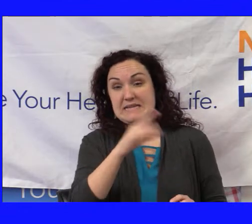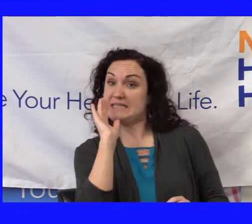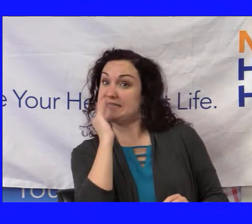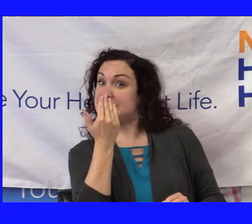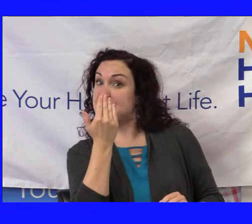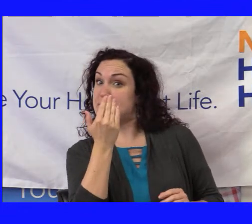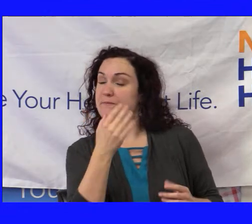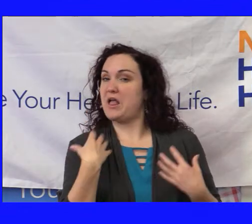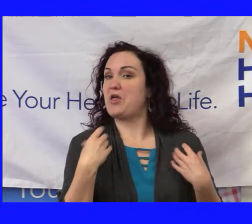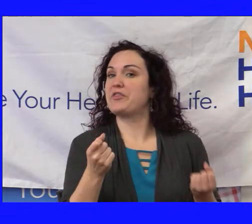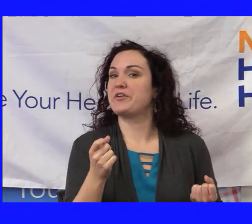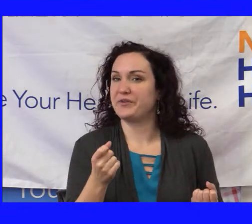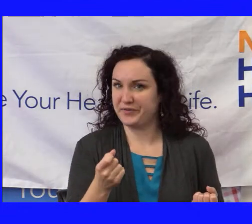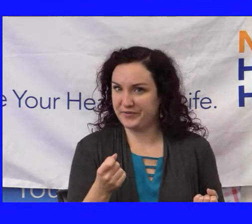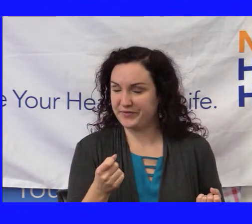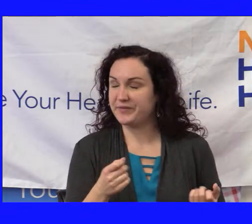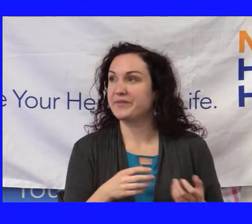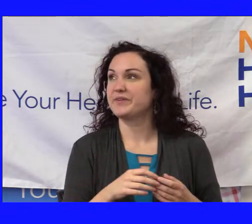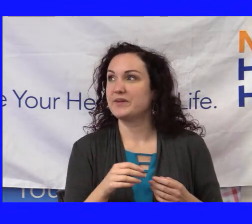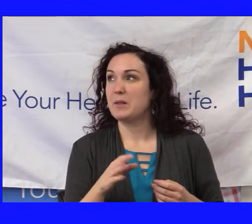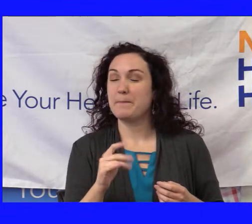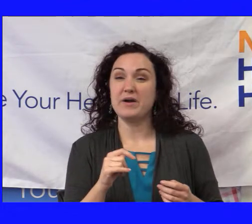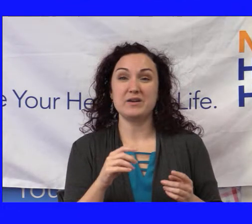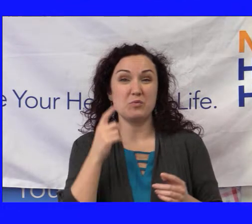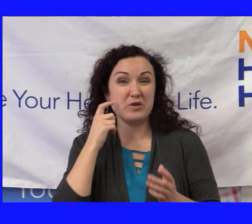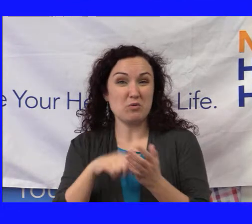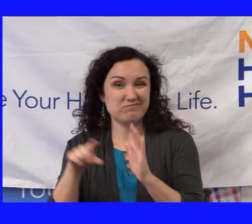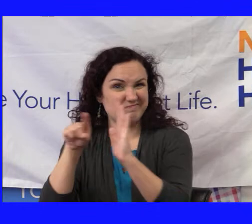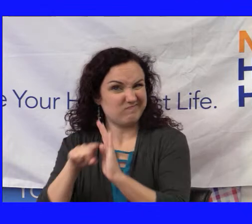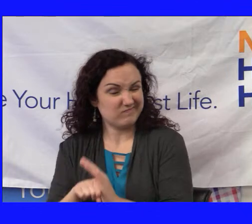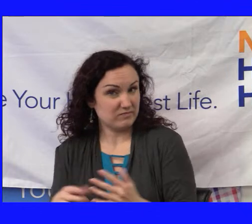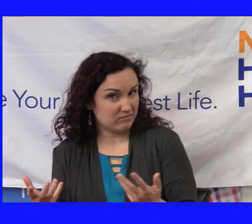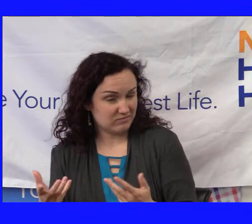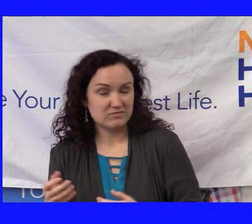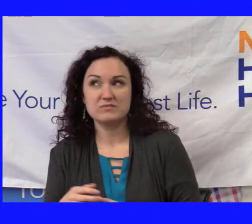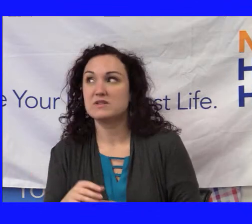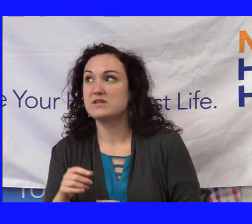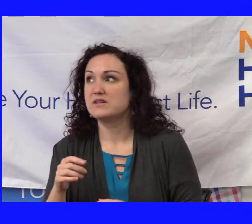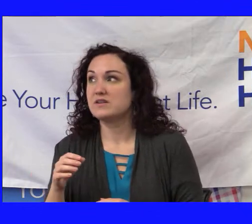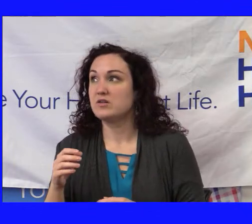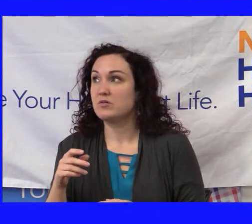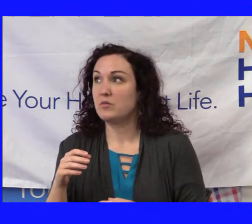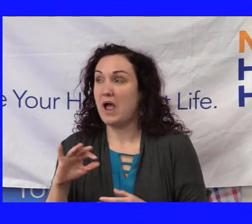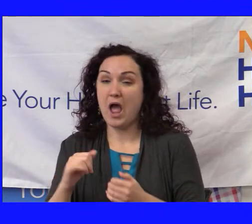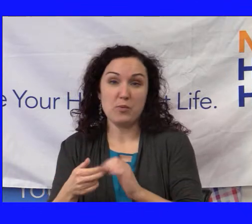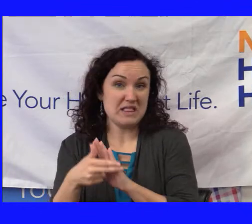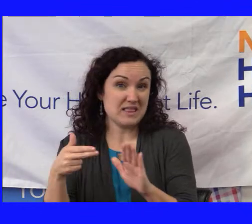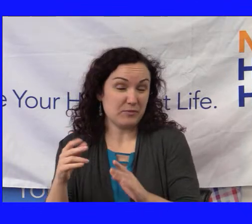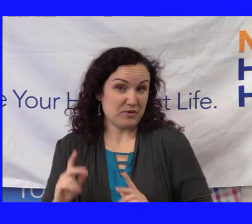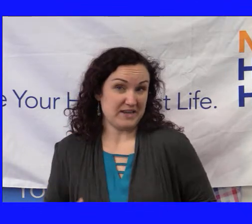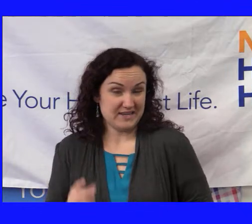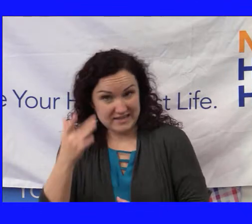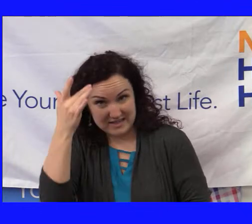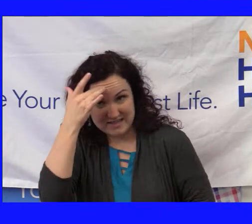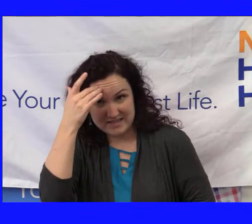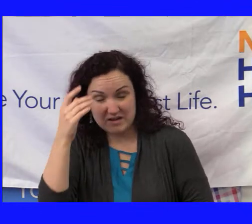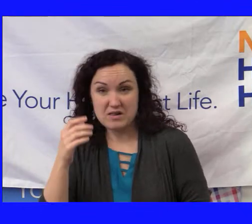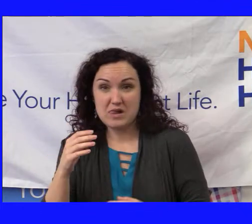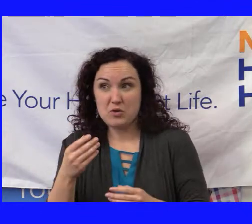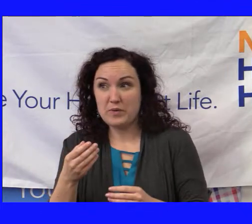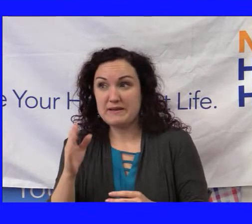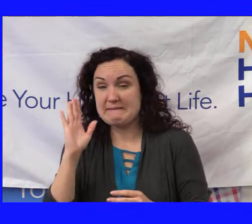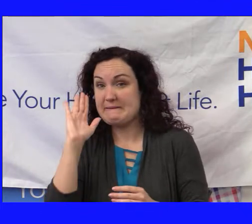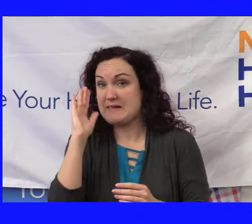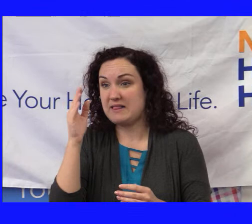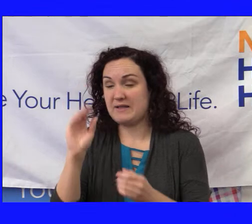white. However, when we looked at the downsides, we realized that the way in which we stage kidney disease, this might, if by artificially making numbers look higher, we